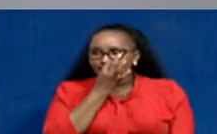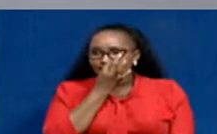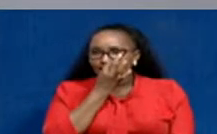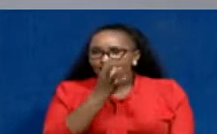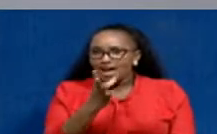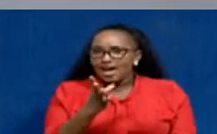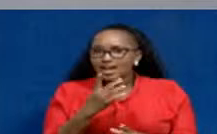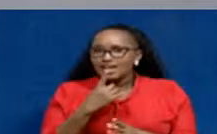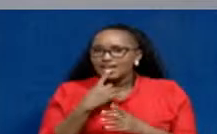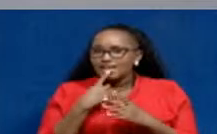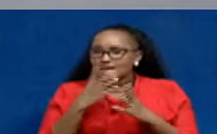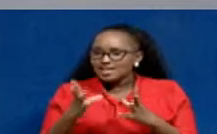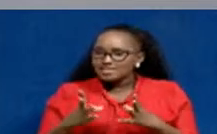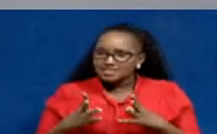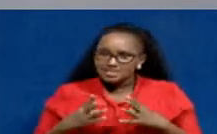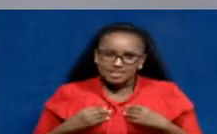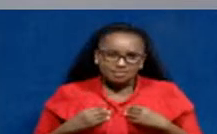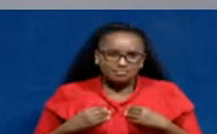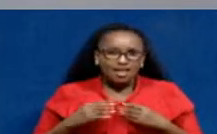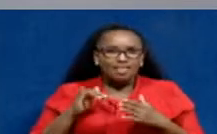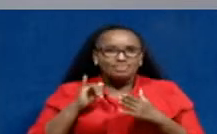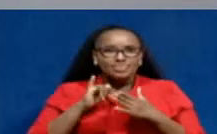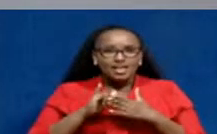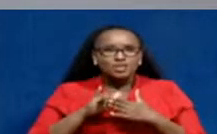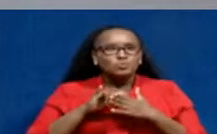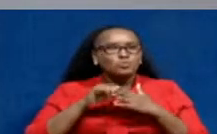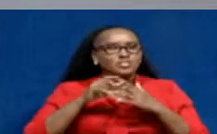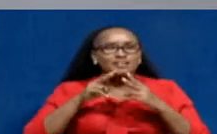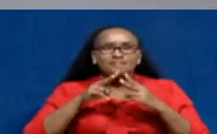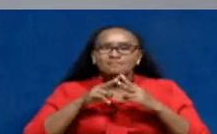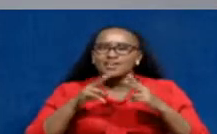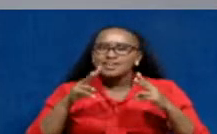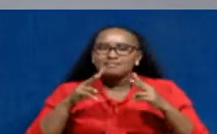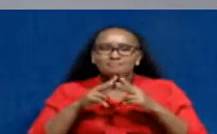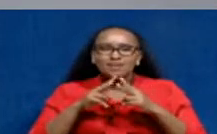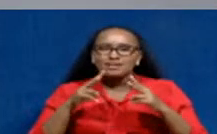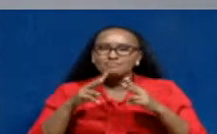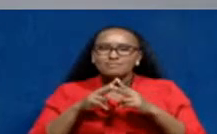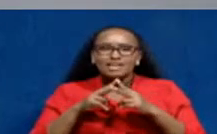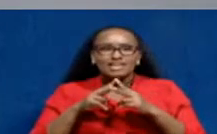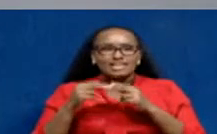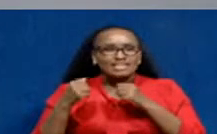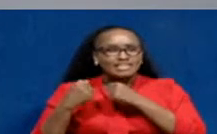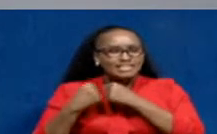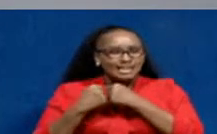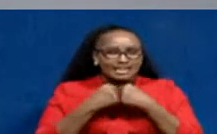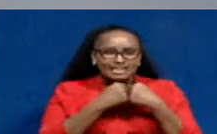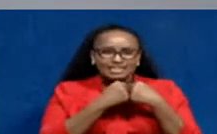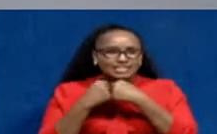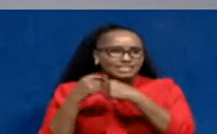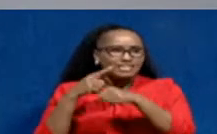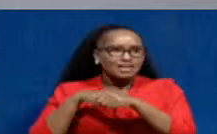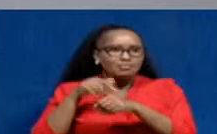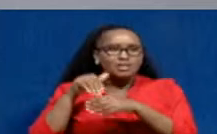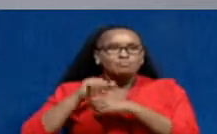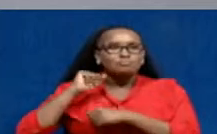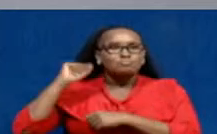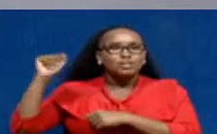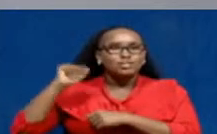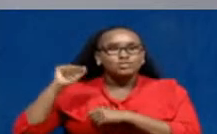admitted to all of us that this was one of the lowest moments in his career as a political leader.